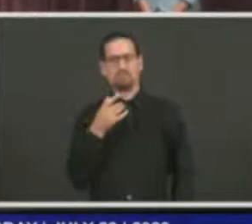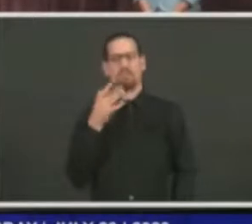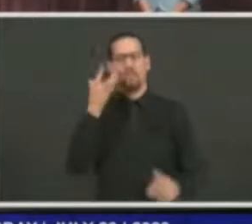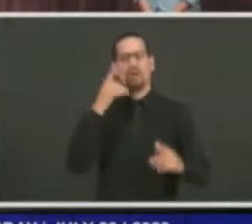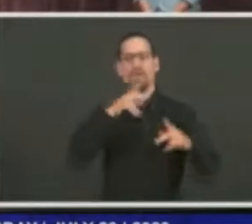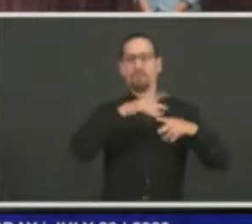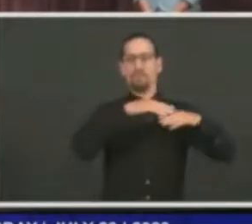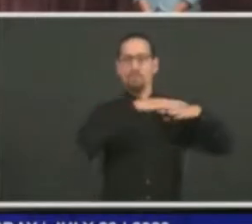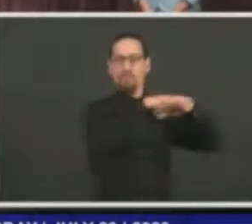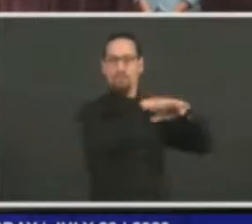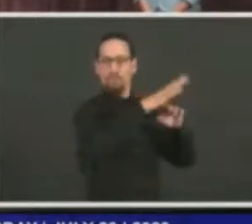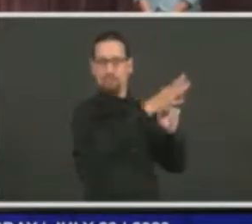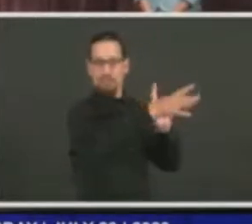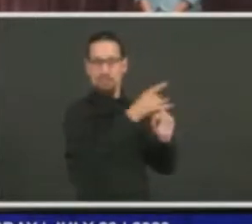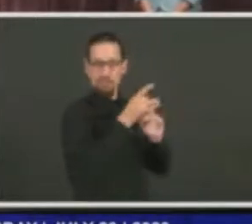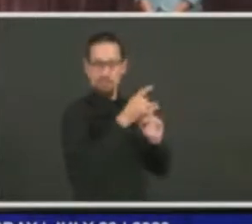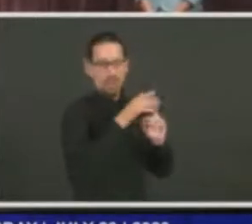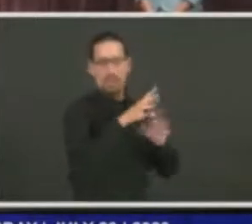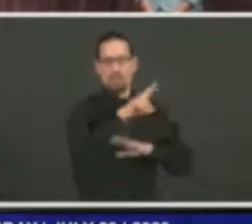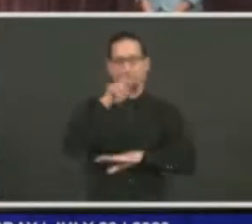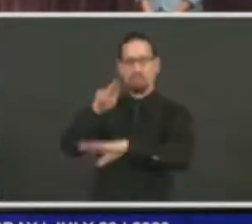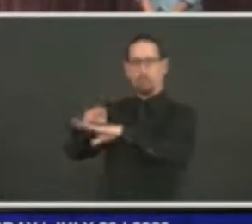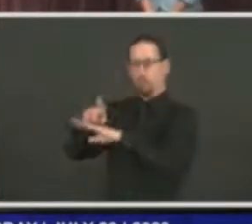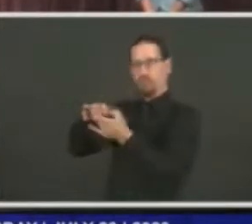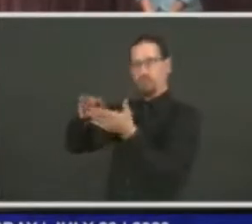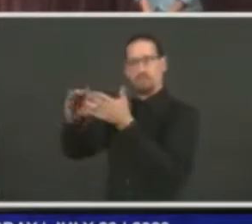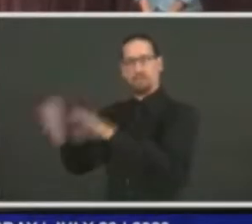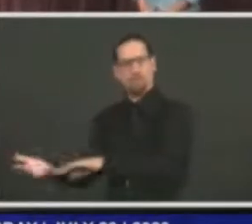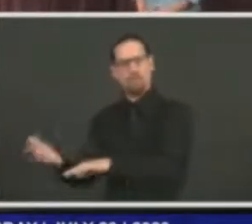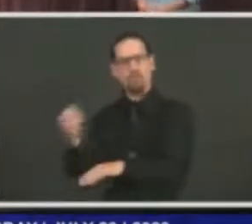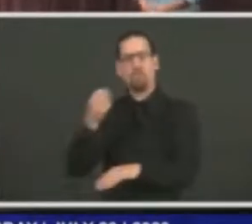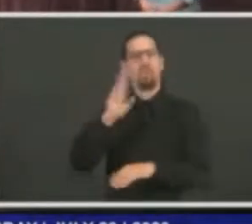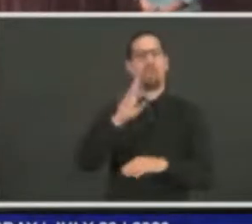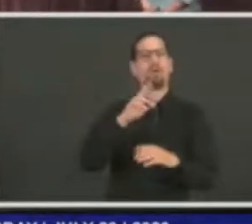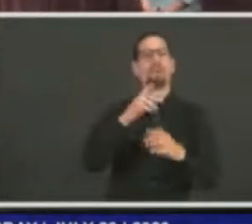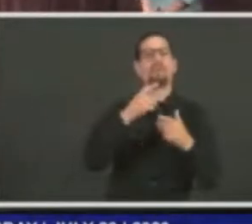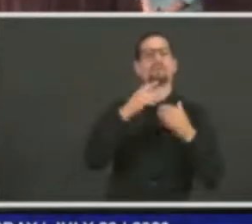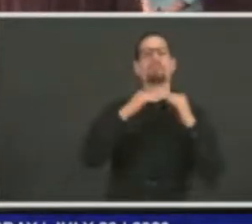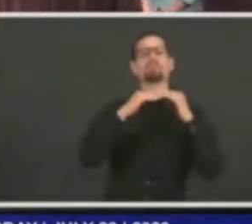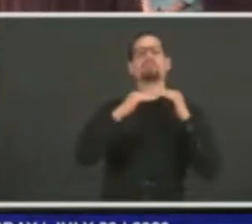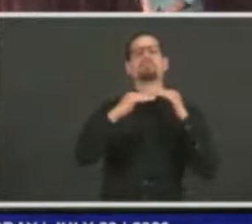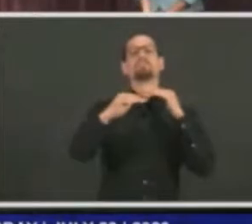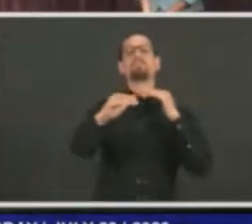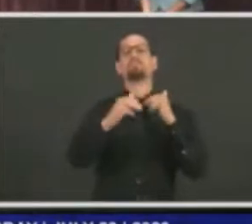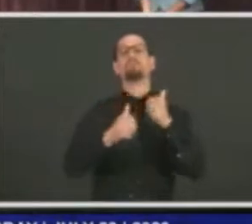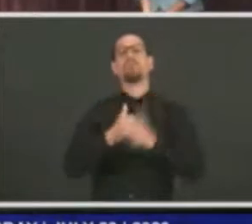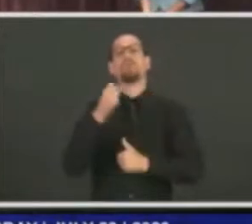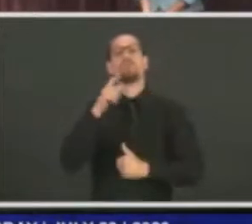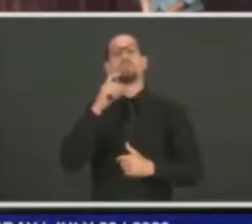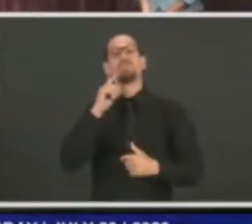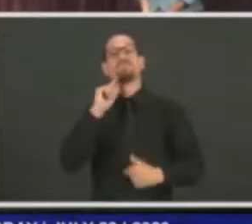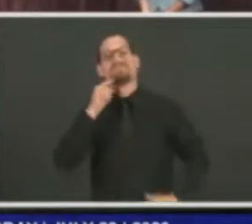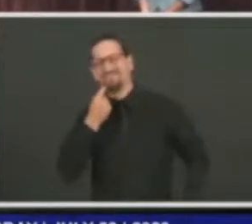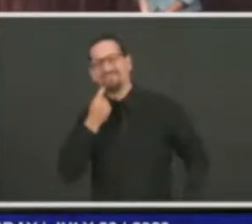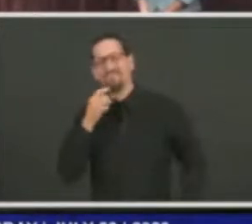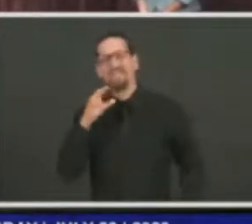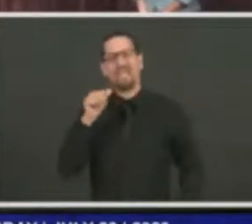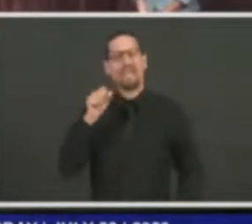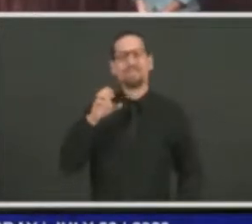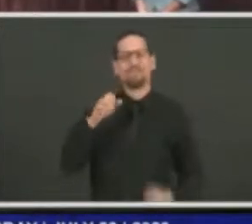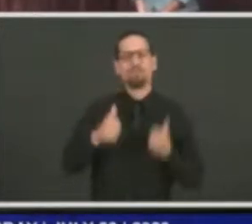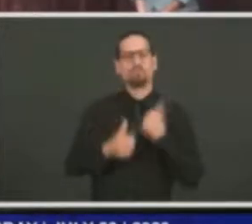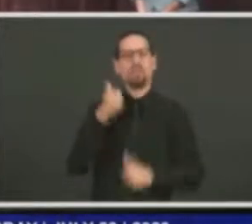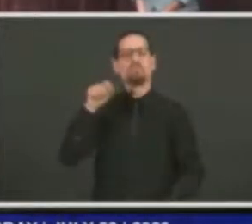same place that we've been for the last few months, where the most severe outcomes are largely older